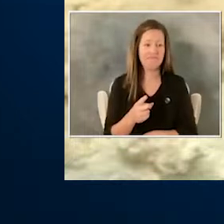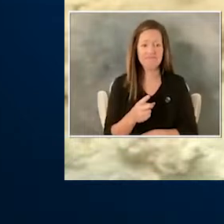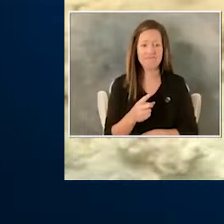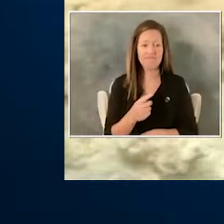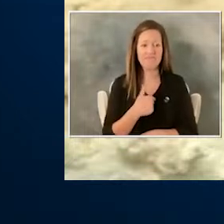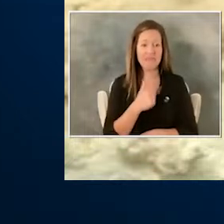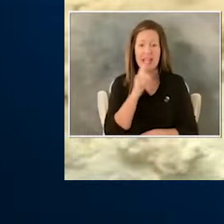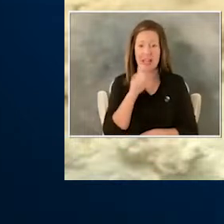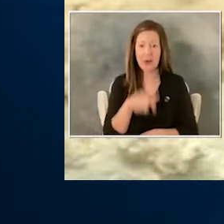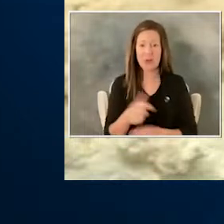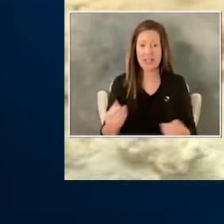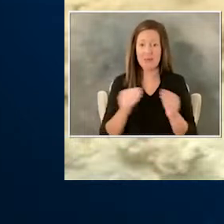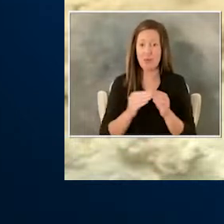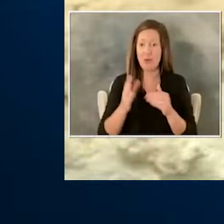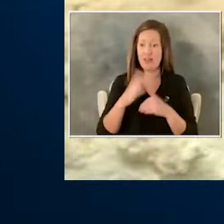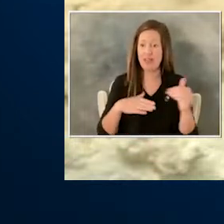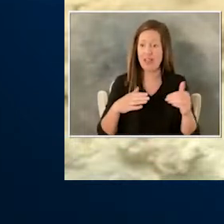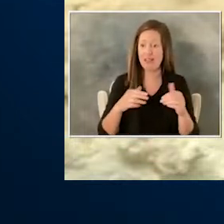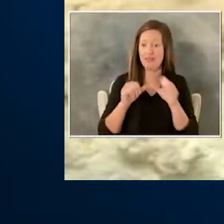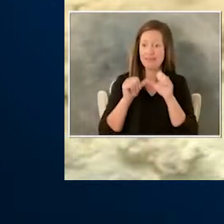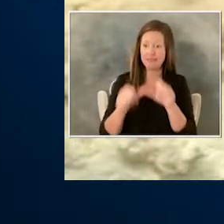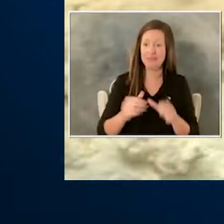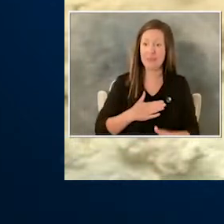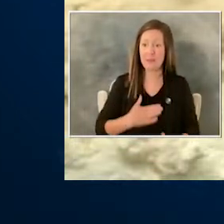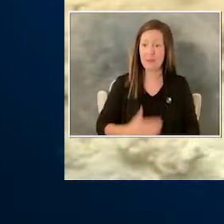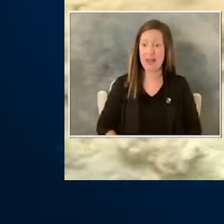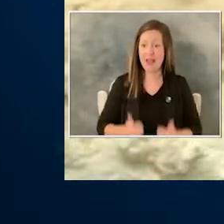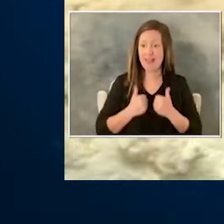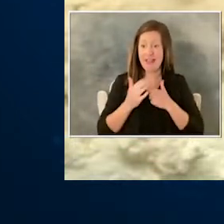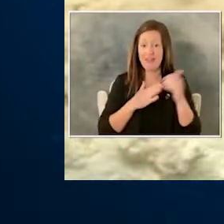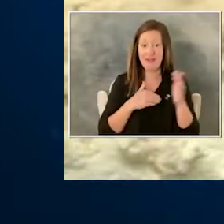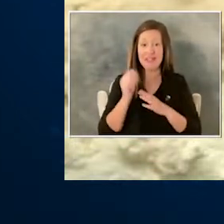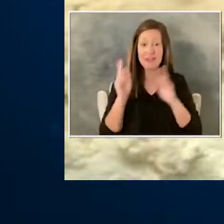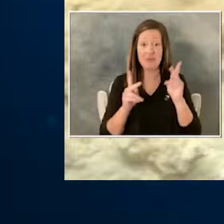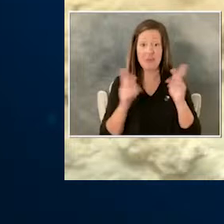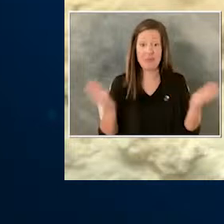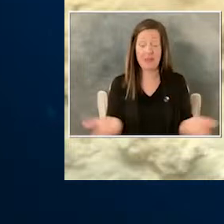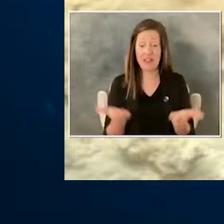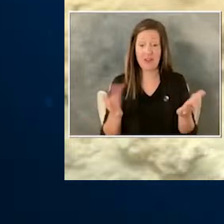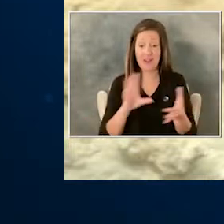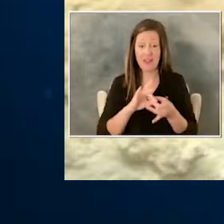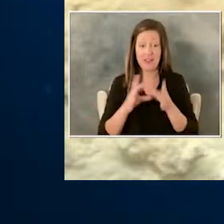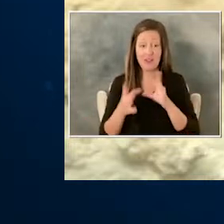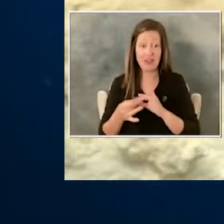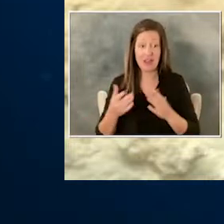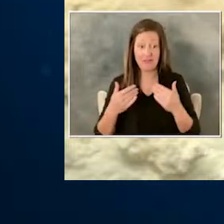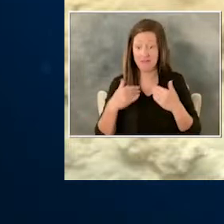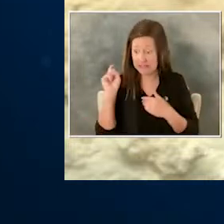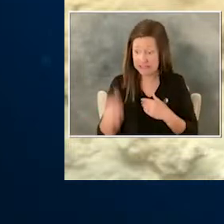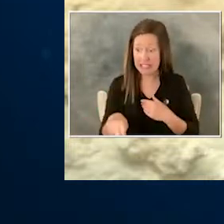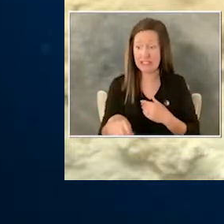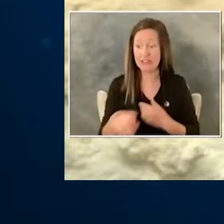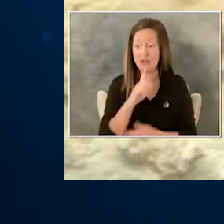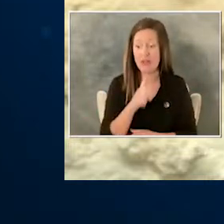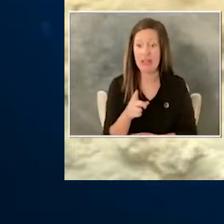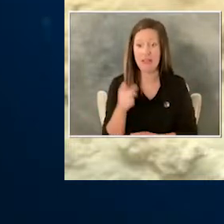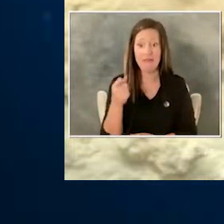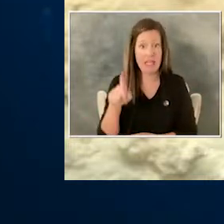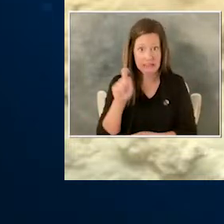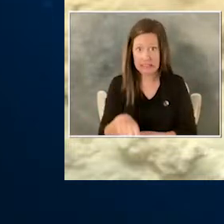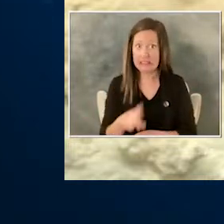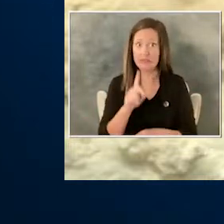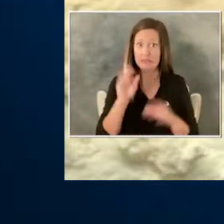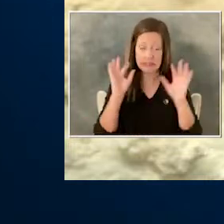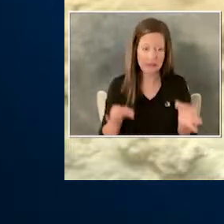the duration of my life anyway. So the people who are in this chain had a particular need right now that's certain. There's no doubt about that.